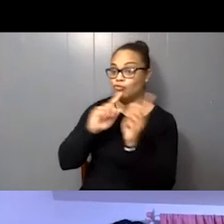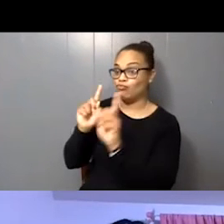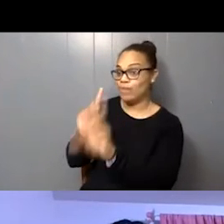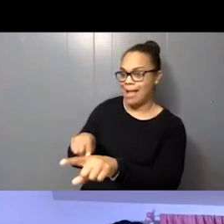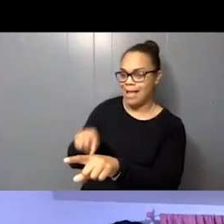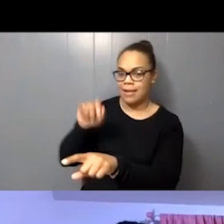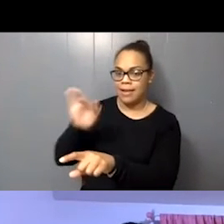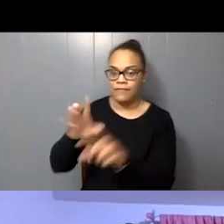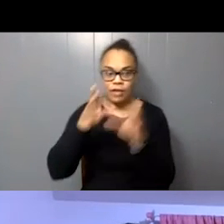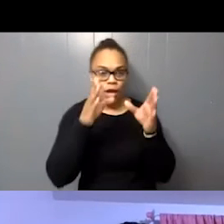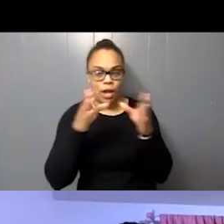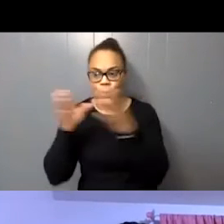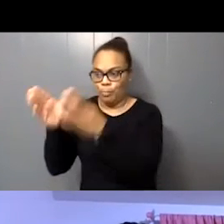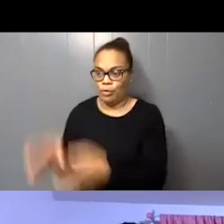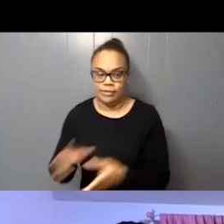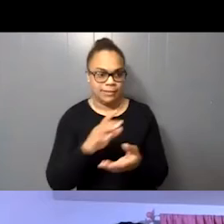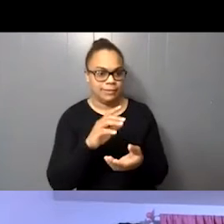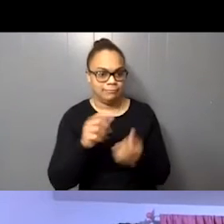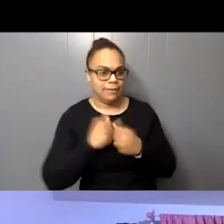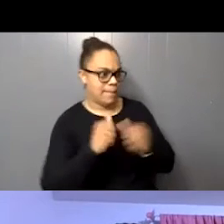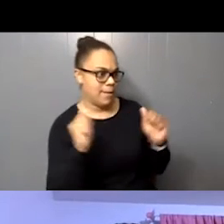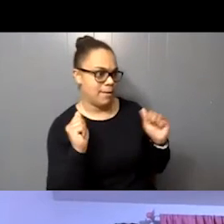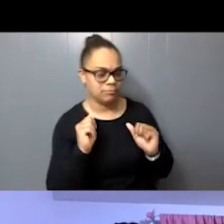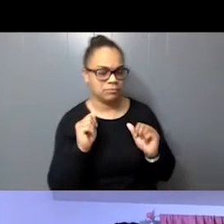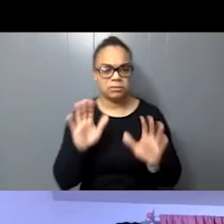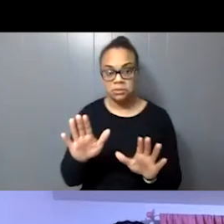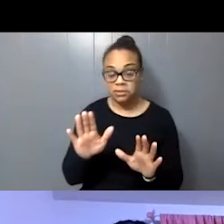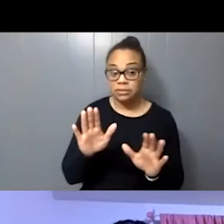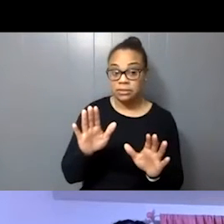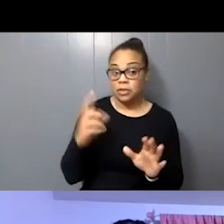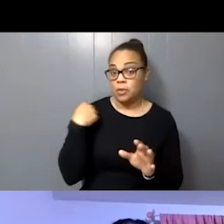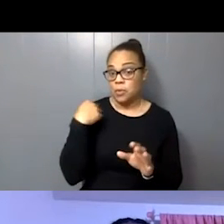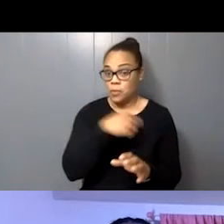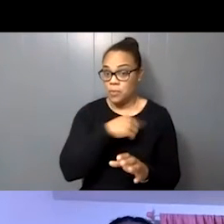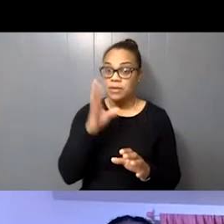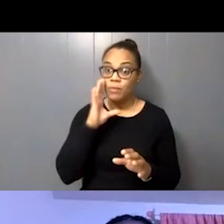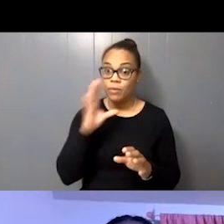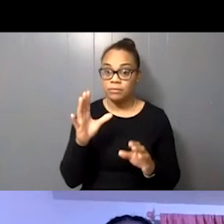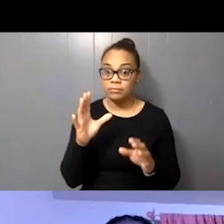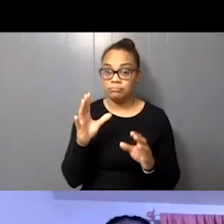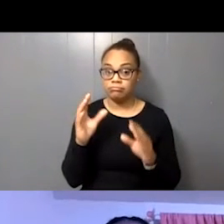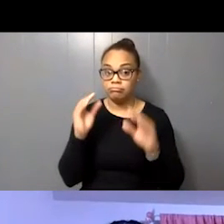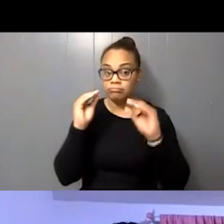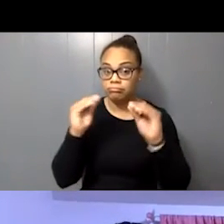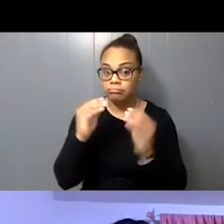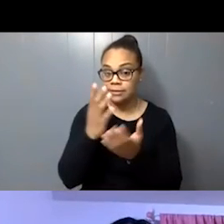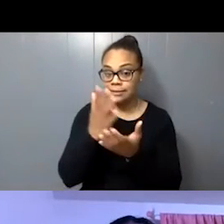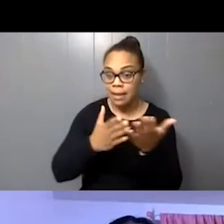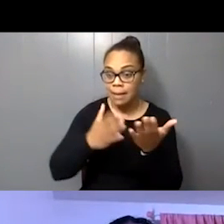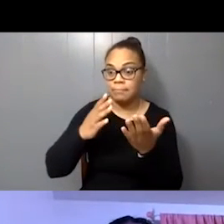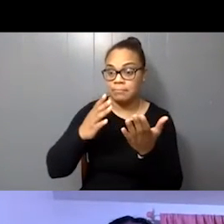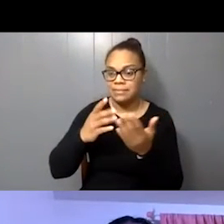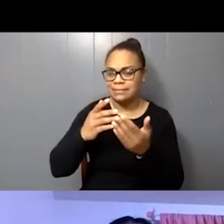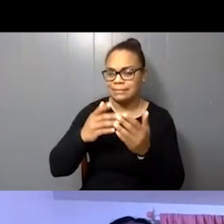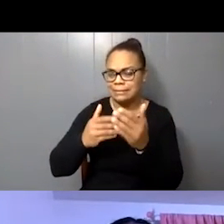first steps. What you do after, what we tell you, the learning and stuff that you come up with, that's up